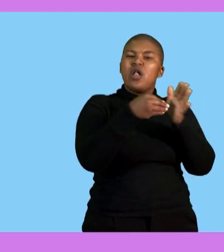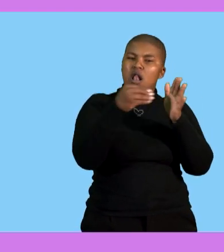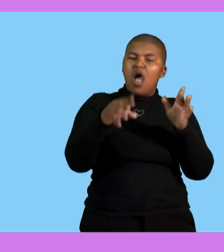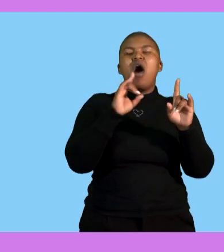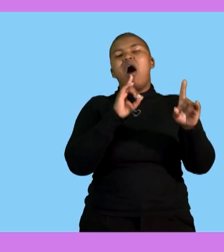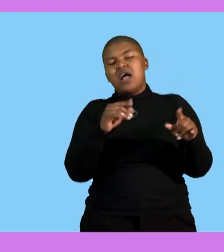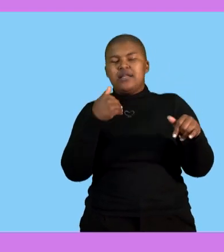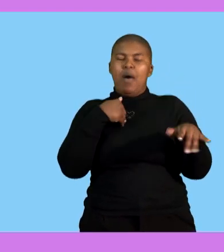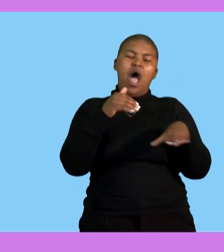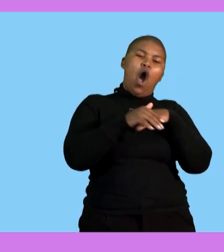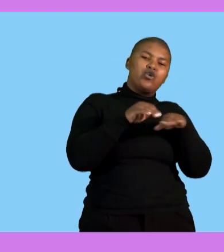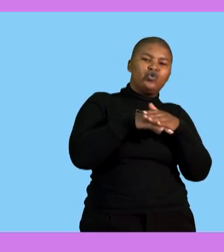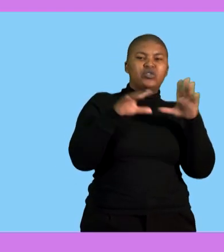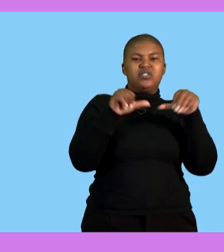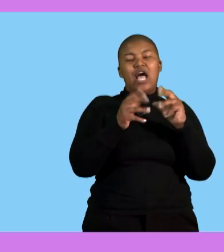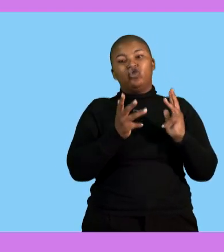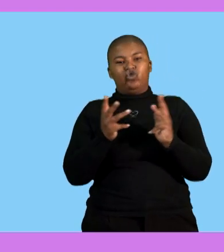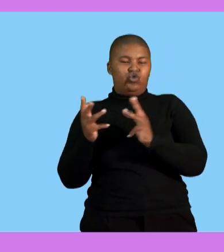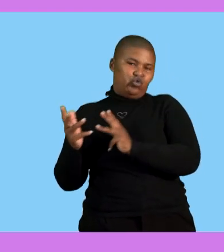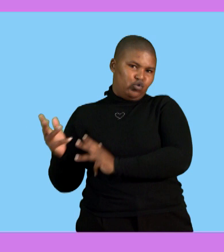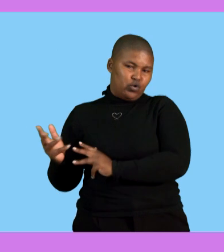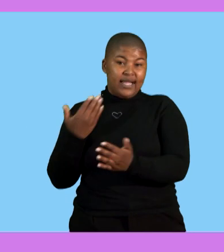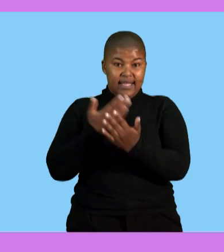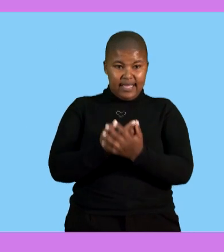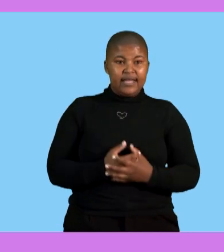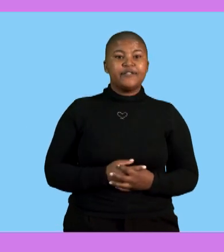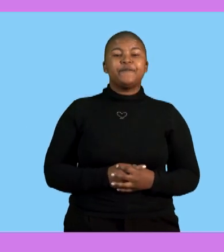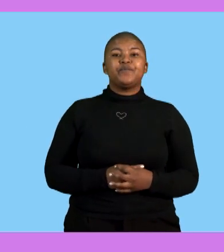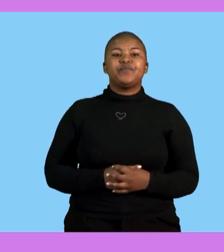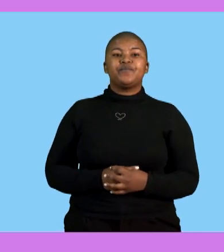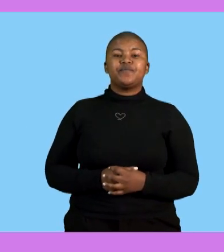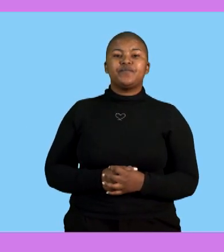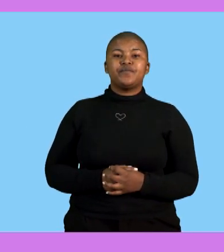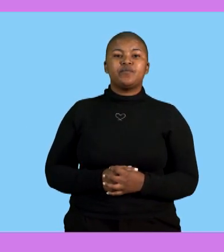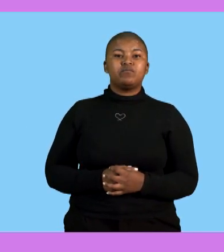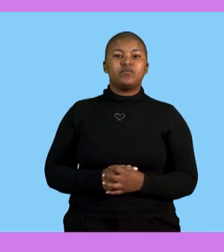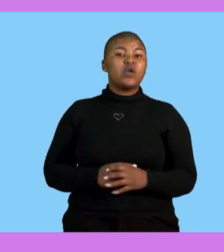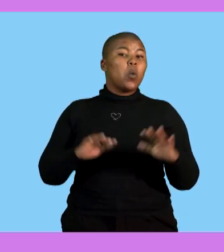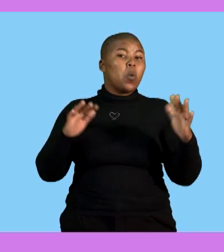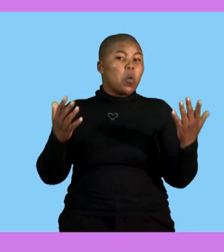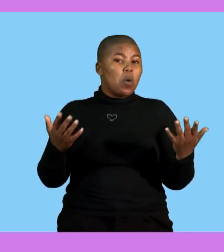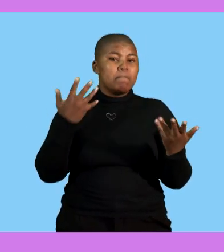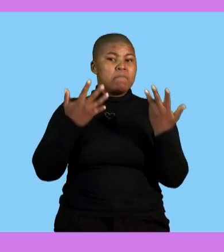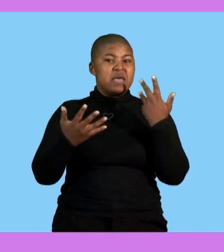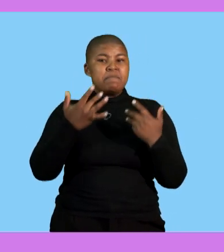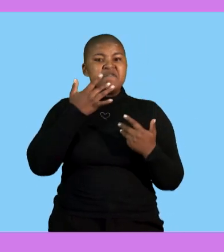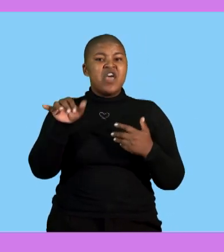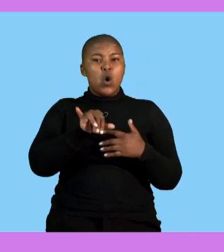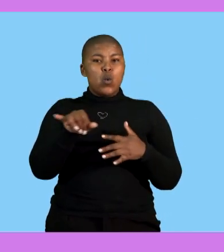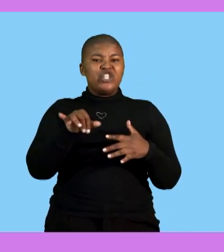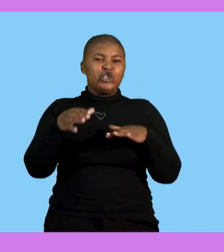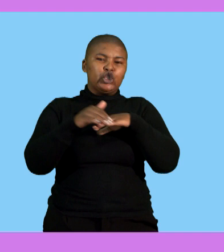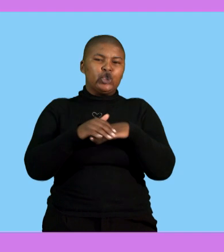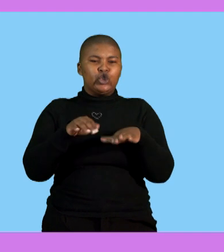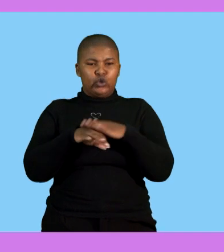that he or she wears, and maybe the type of a shoe that he would prefer to wear at school. Then lastly,